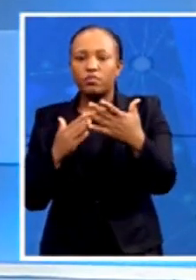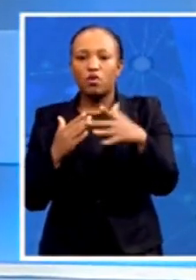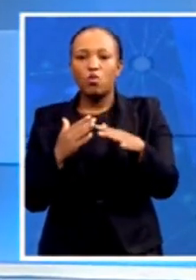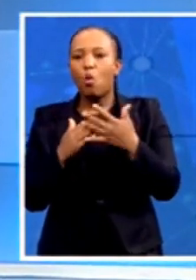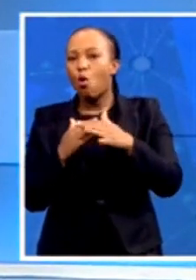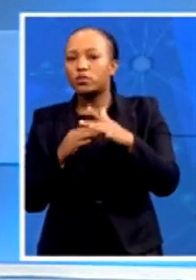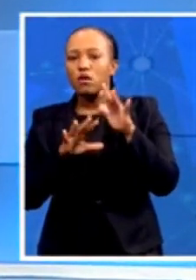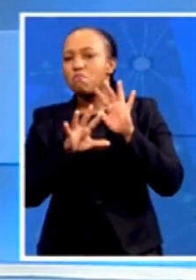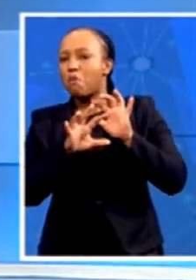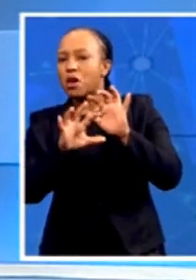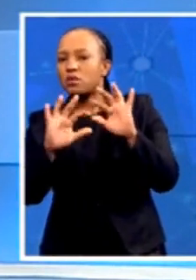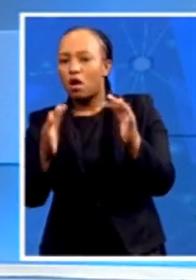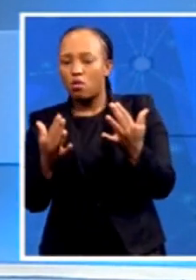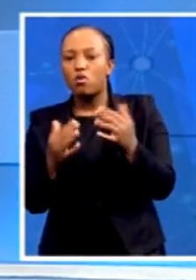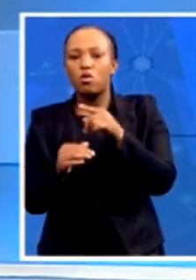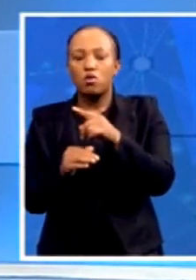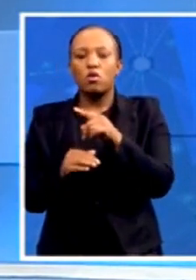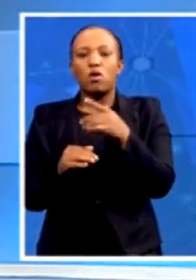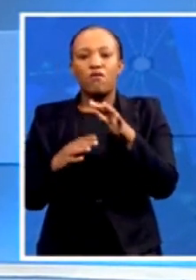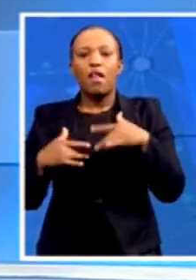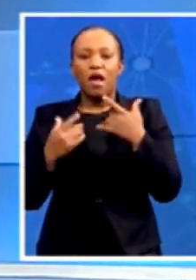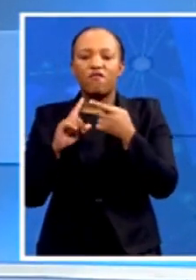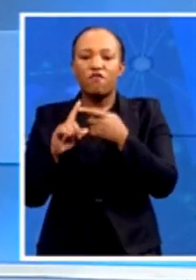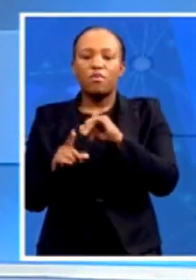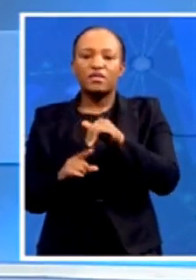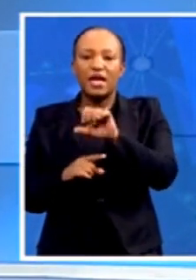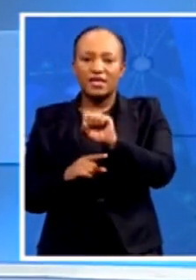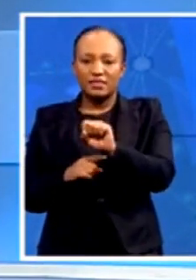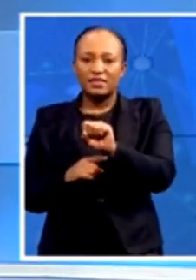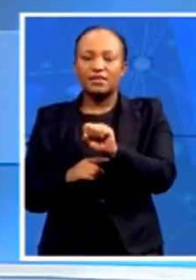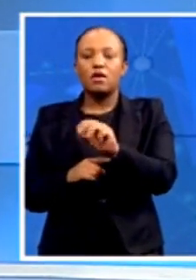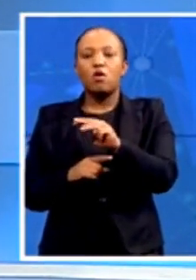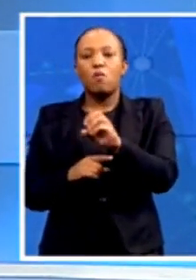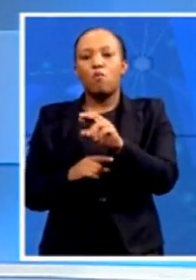speaking to us live from the JS Moroka local municipality in KwaNdebele.